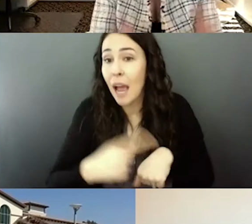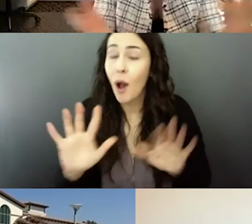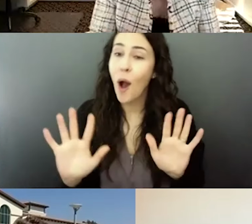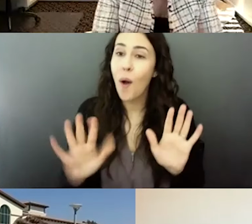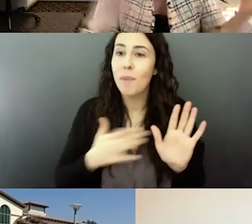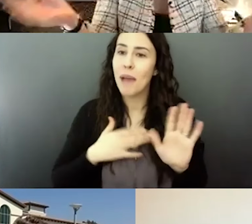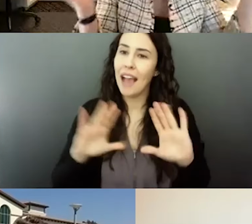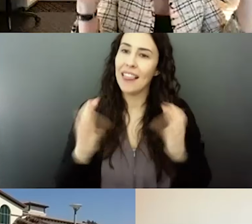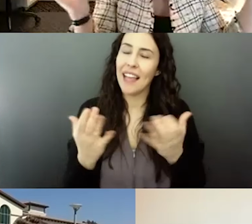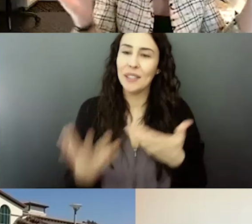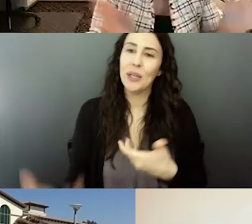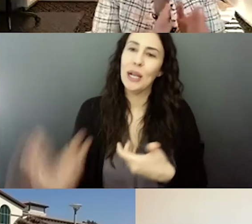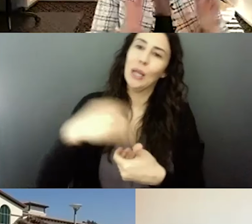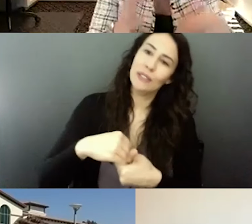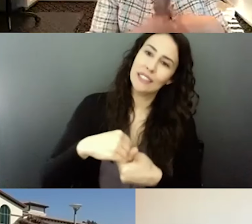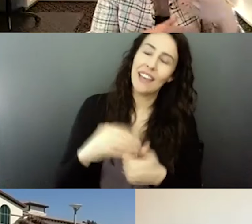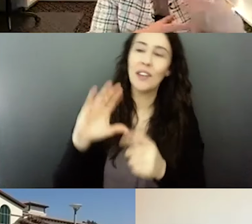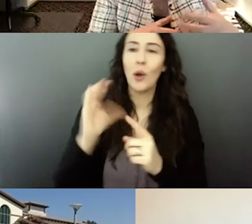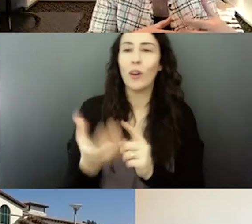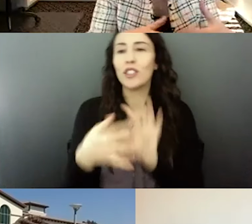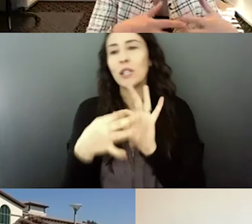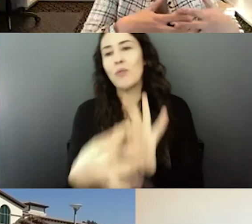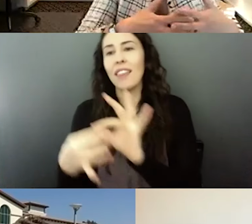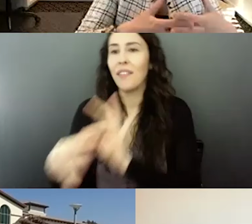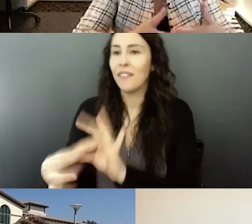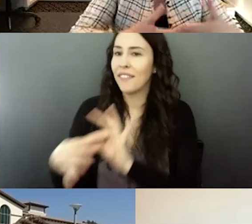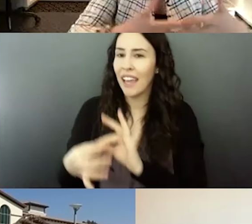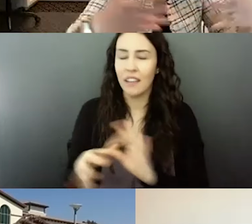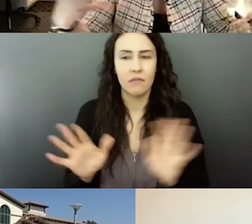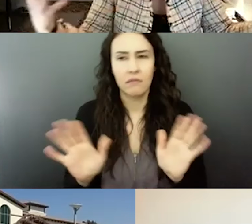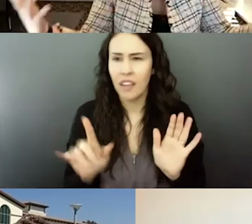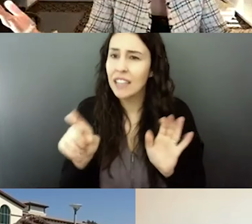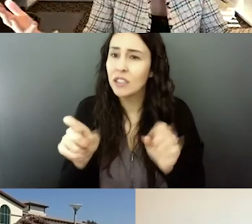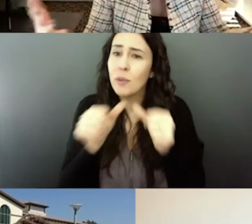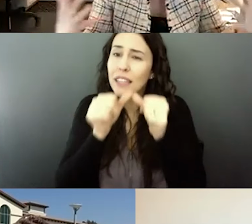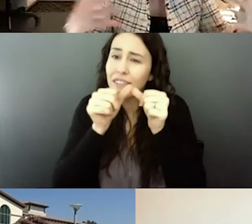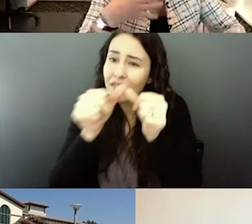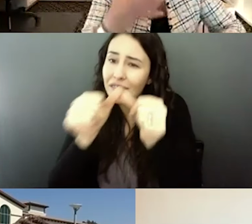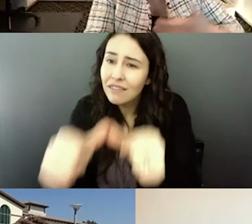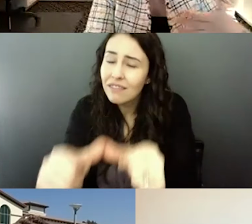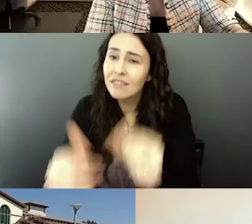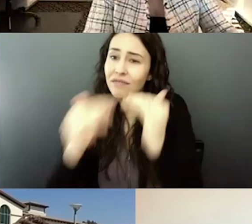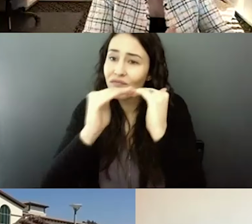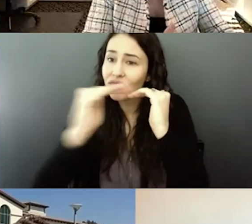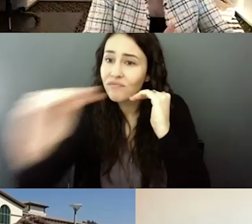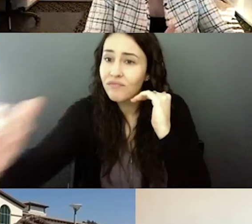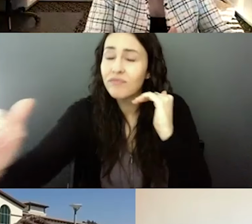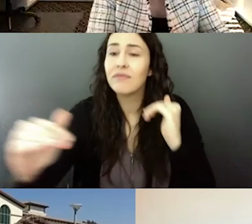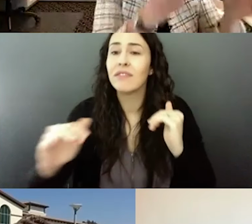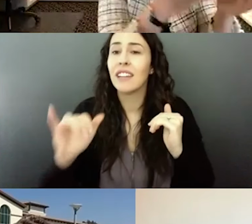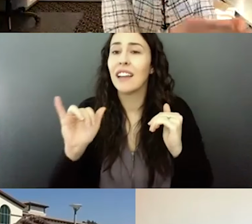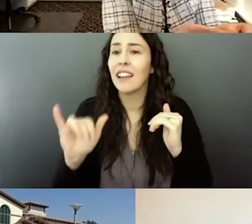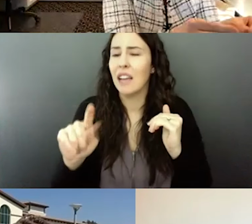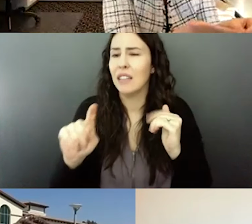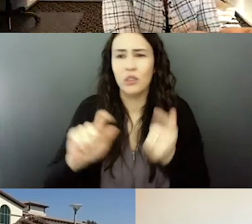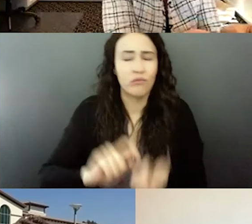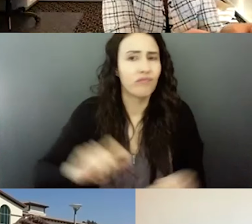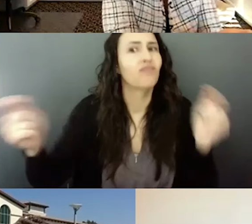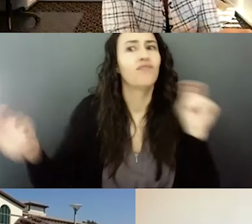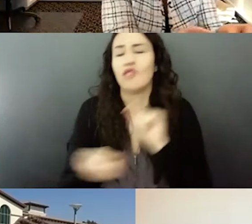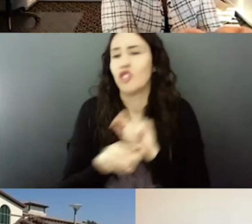and culturally relevant. Look, it has to be a complete revamp. It can't just be this